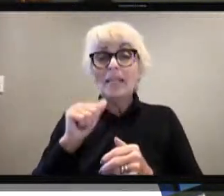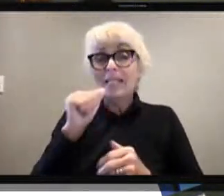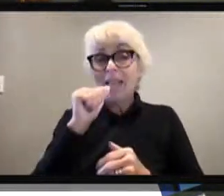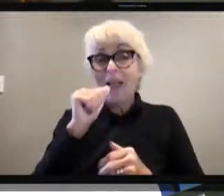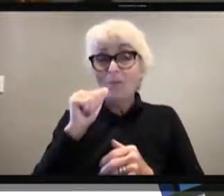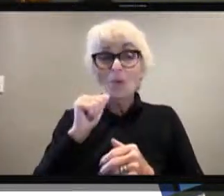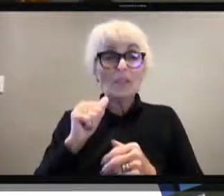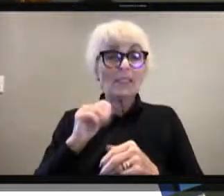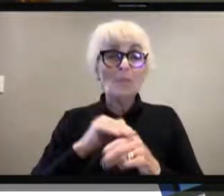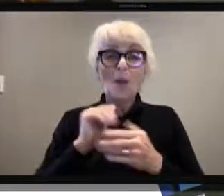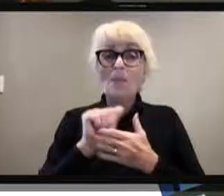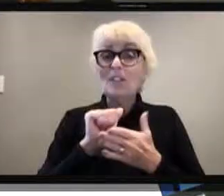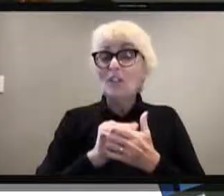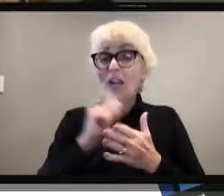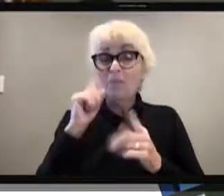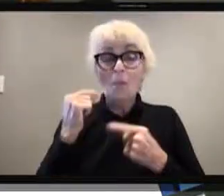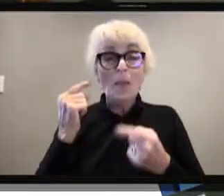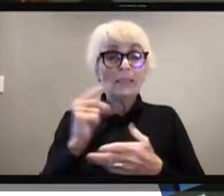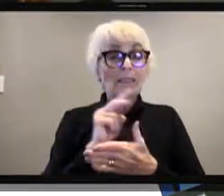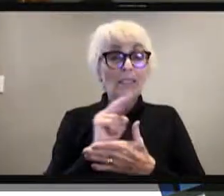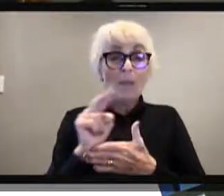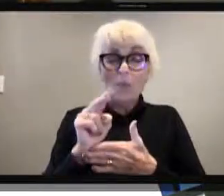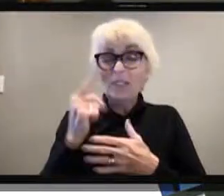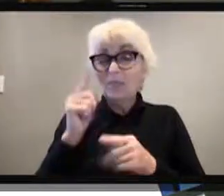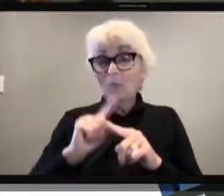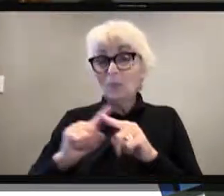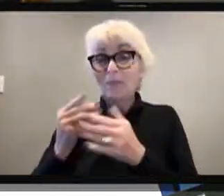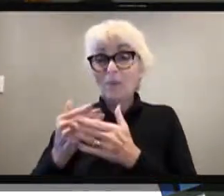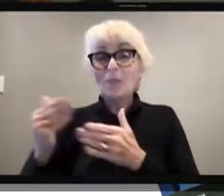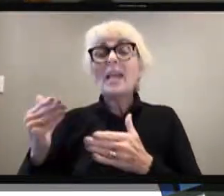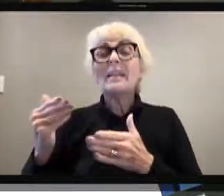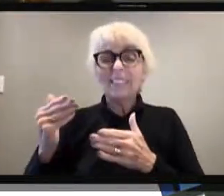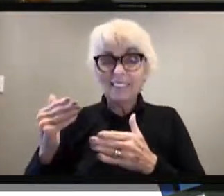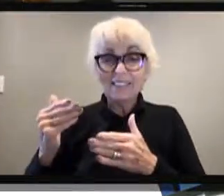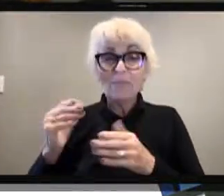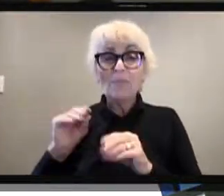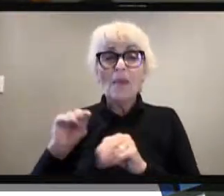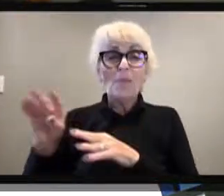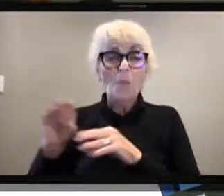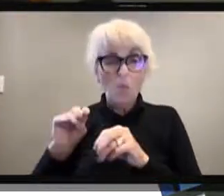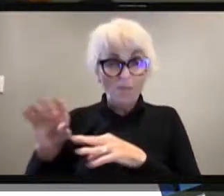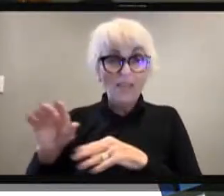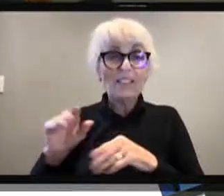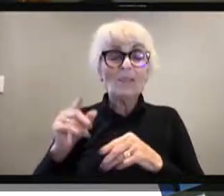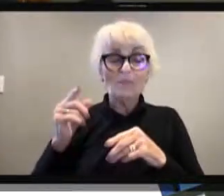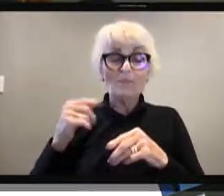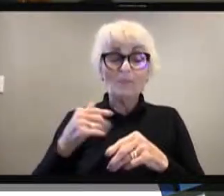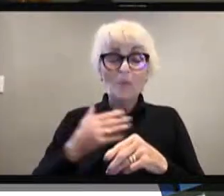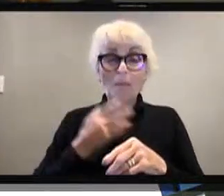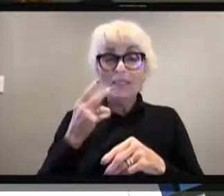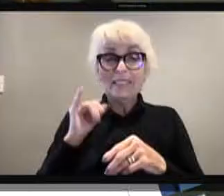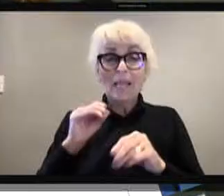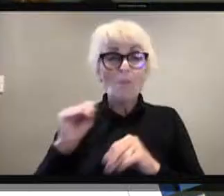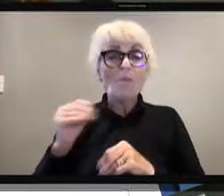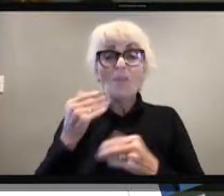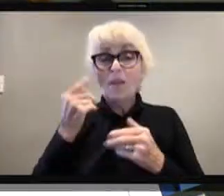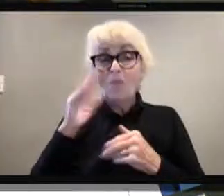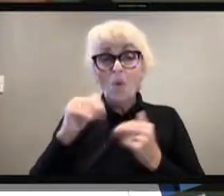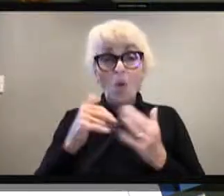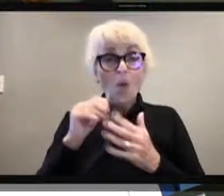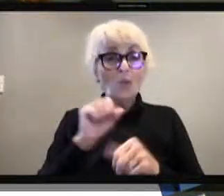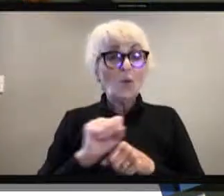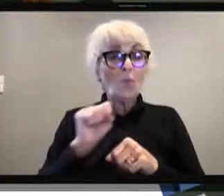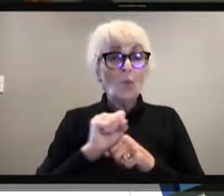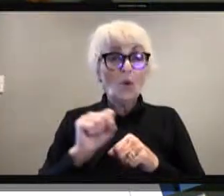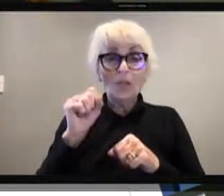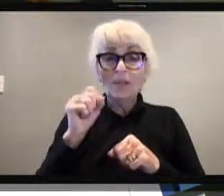agenda for the past couple of weeks for different things that they're moving. So we're happy to see that finally moving. But I want to thank you for all your work that you do for you. the entire